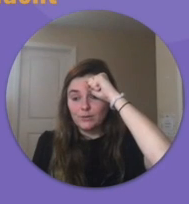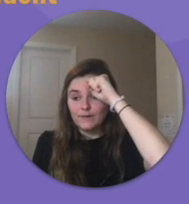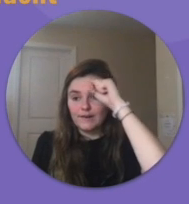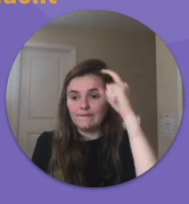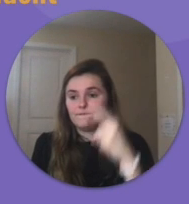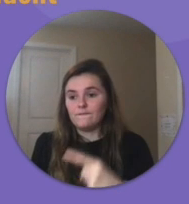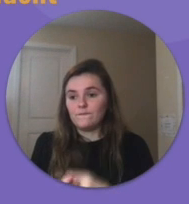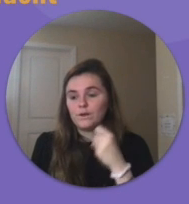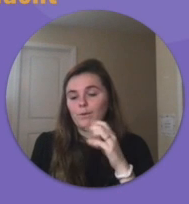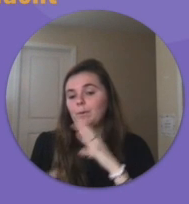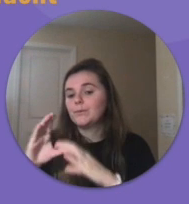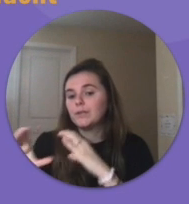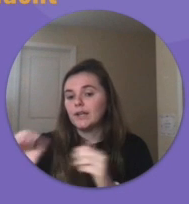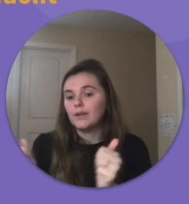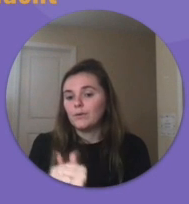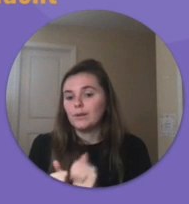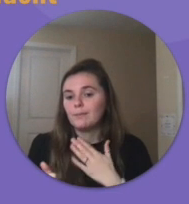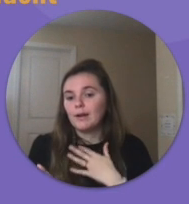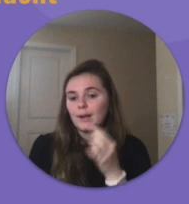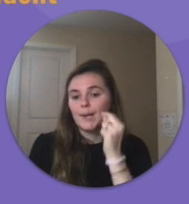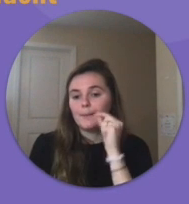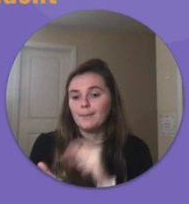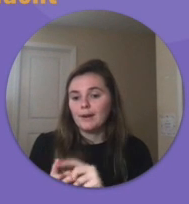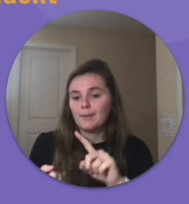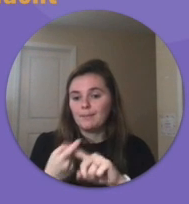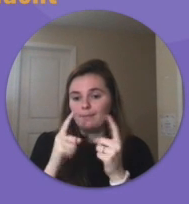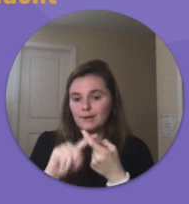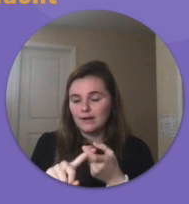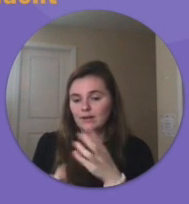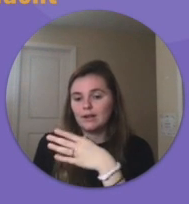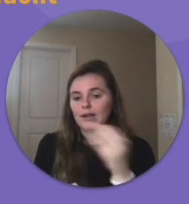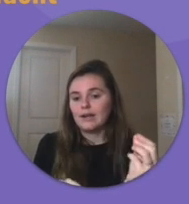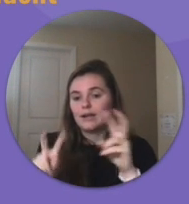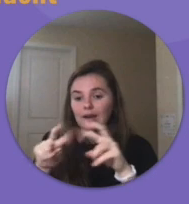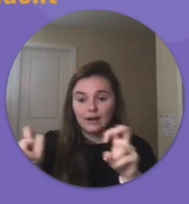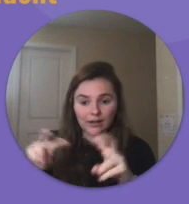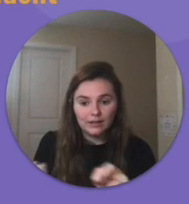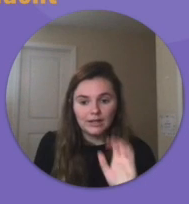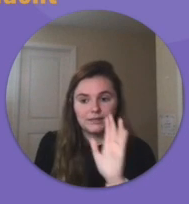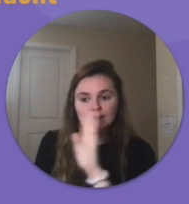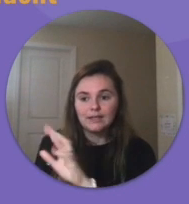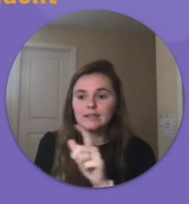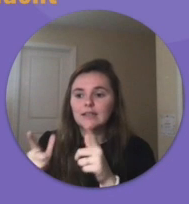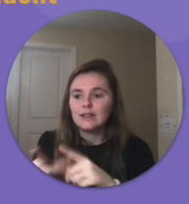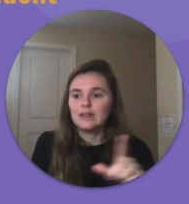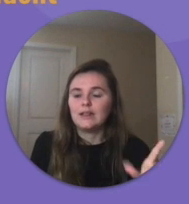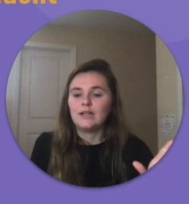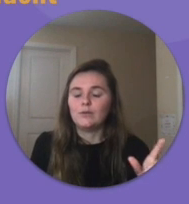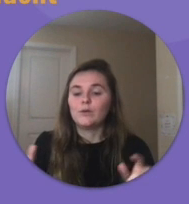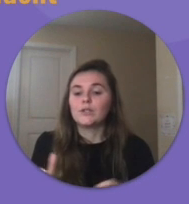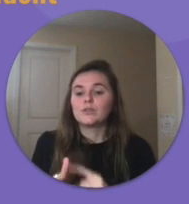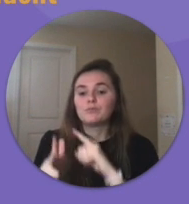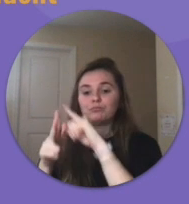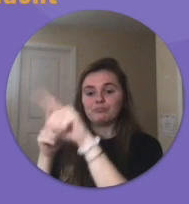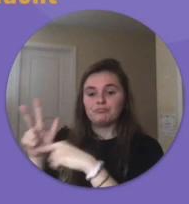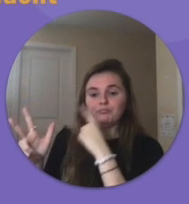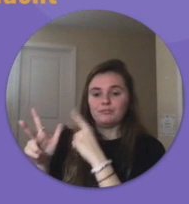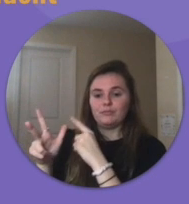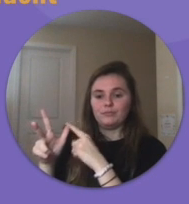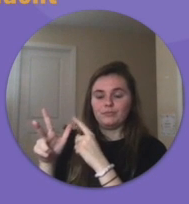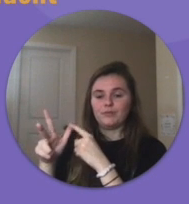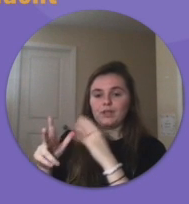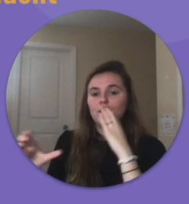My takeaways from communicating with my pen pal and analyzing his